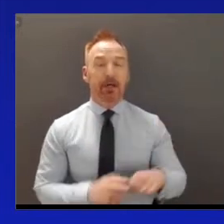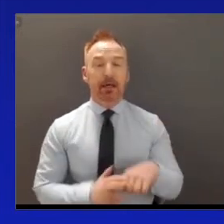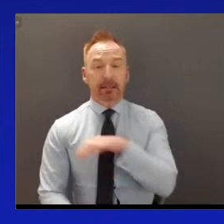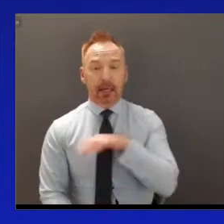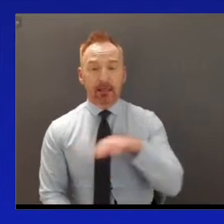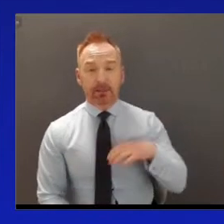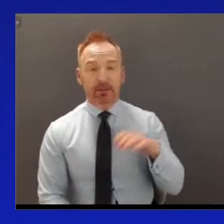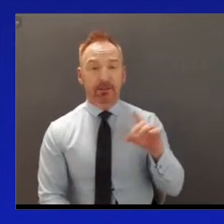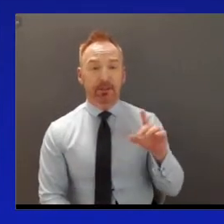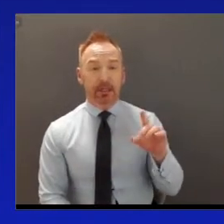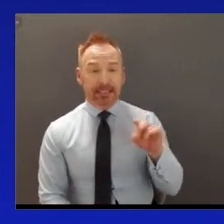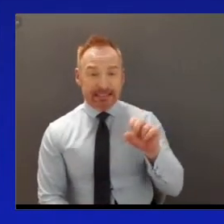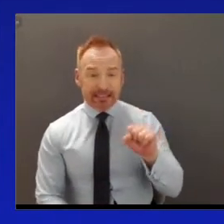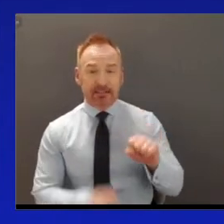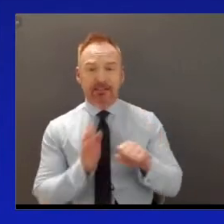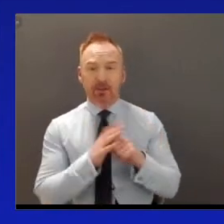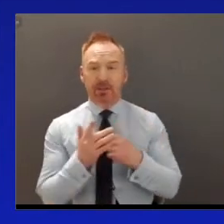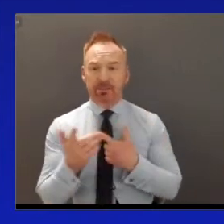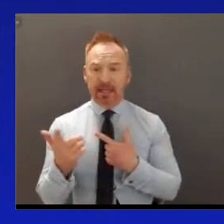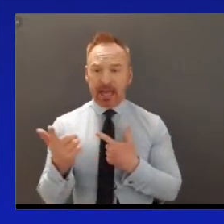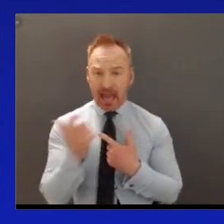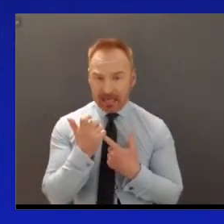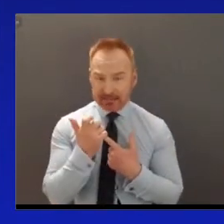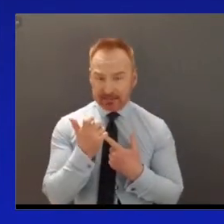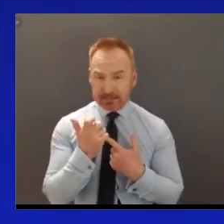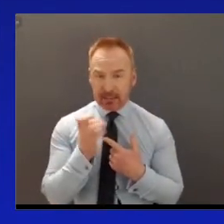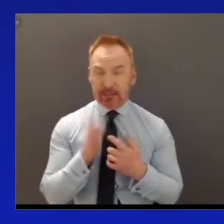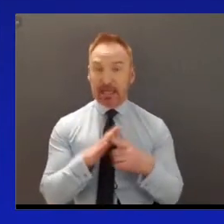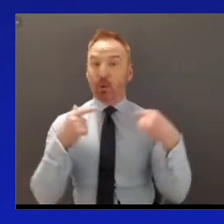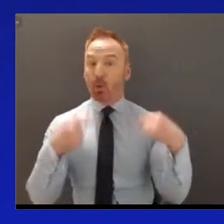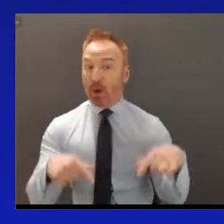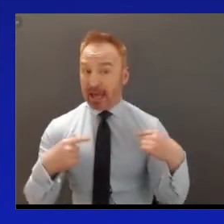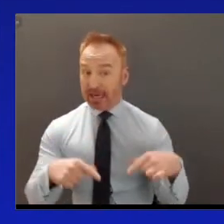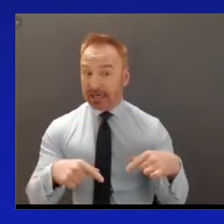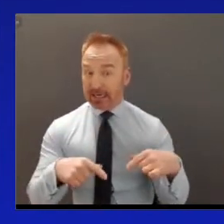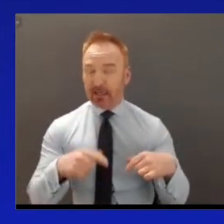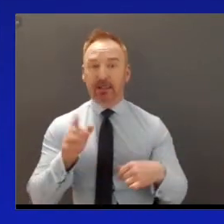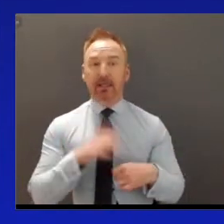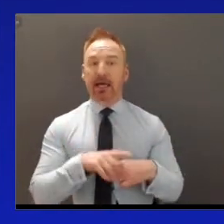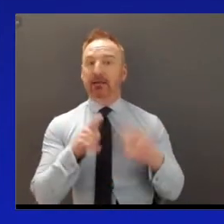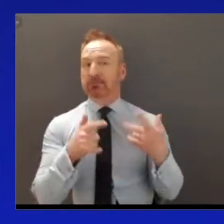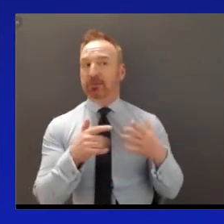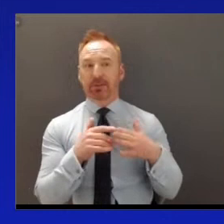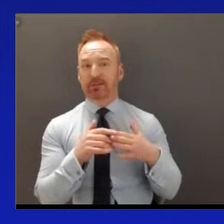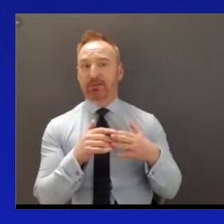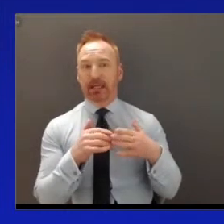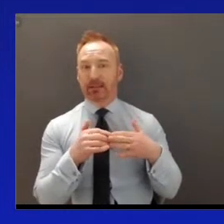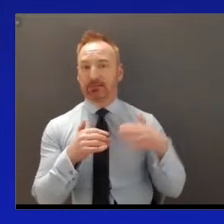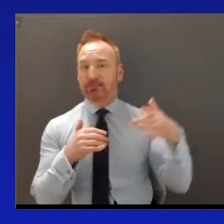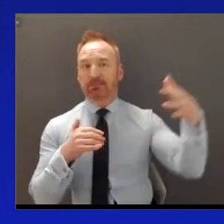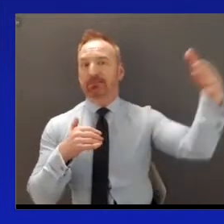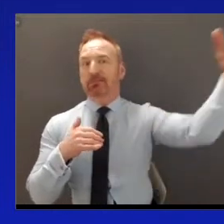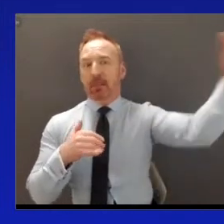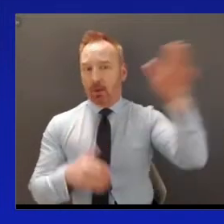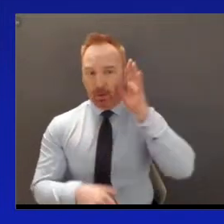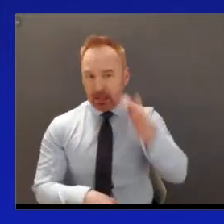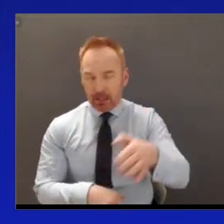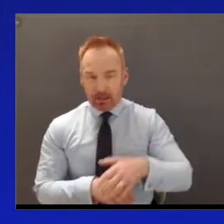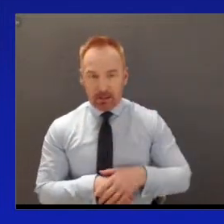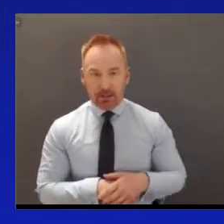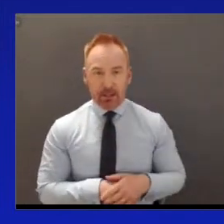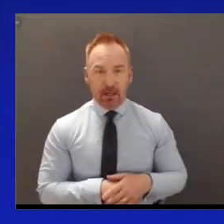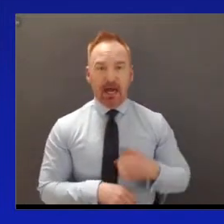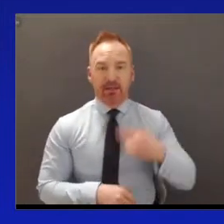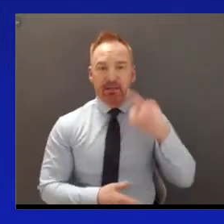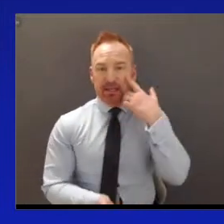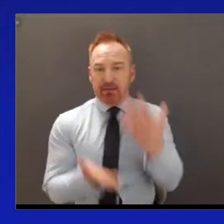when do we think we're going to be? I don't think we're going to see that for some time, and we're not going to be contemplating that discussion yet for some time. I think it'll be late